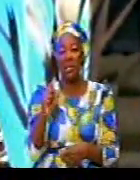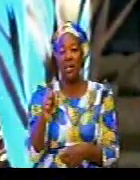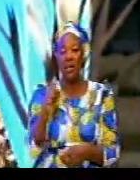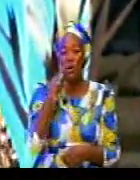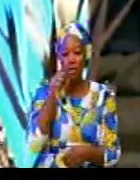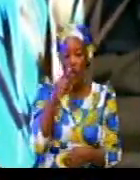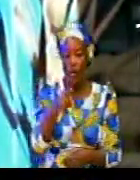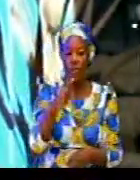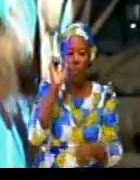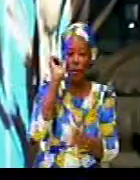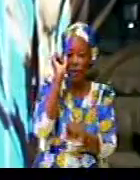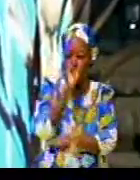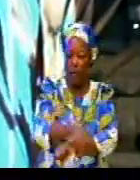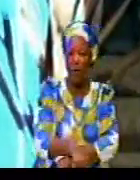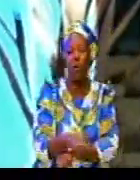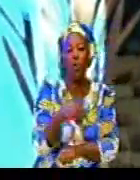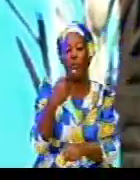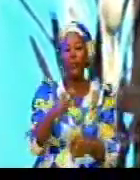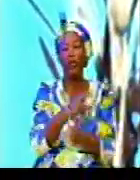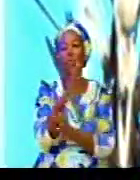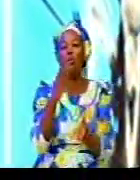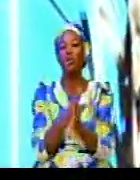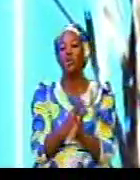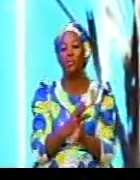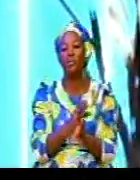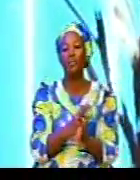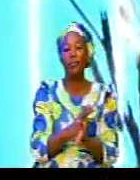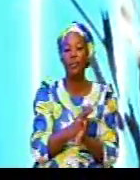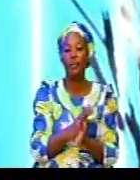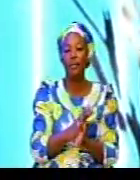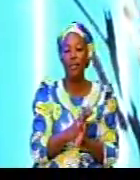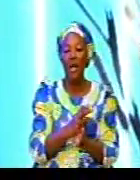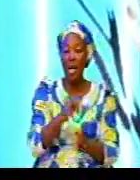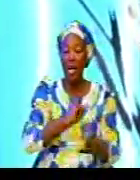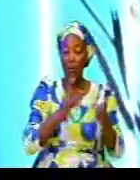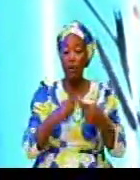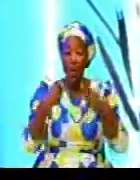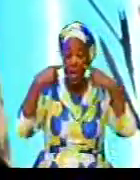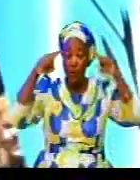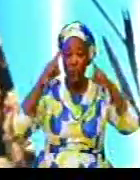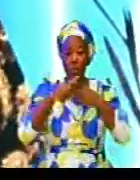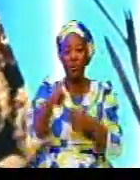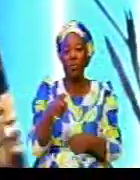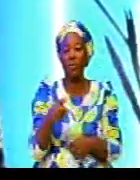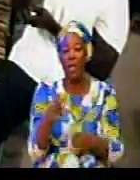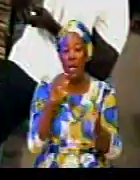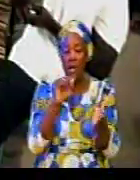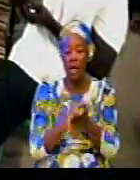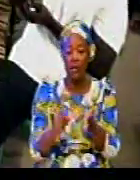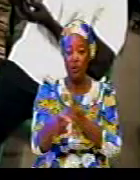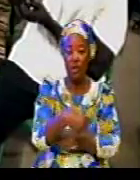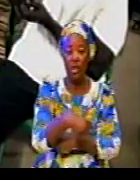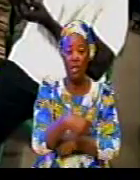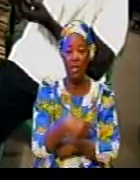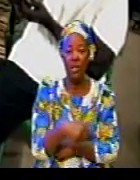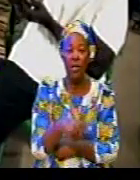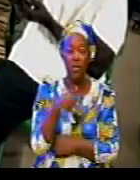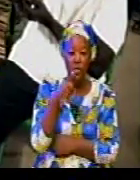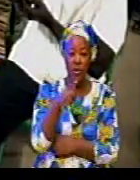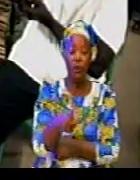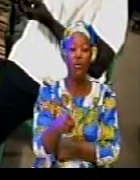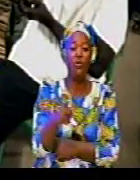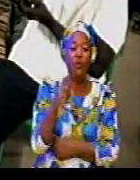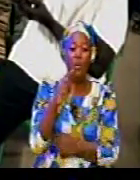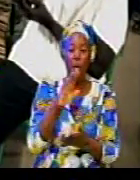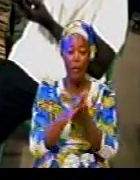your heart, then it says you overcome the world. I want to announce